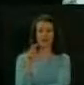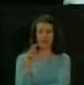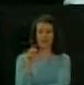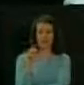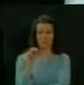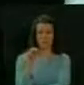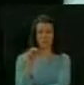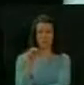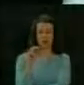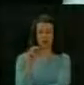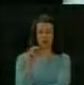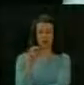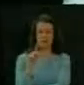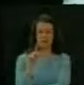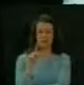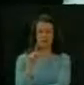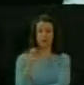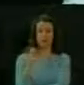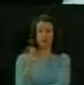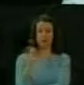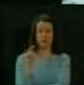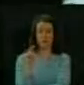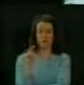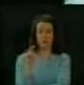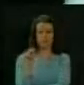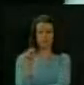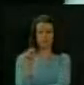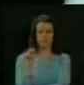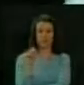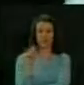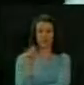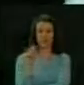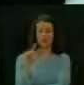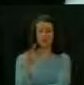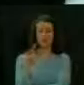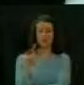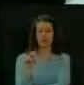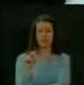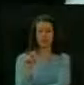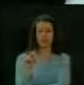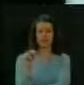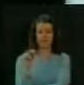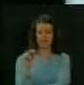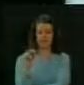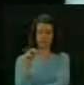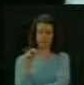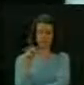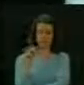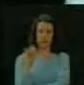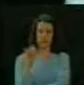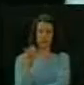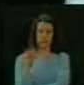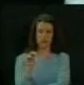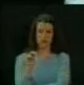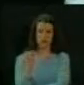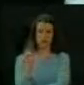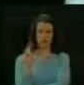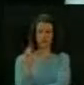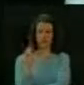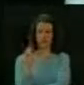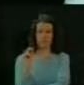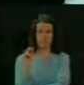Commissioner Norman, No. Commissioner Bolas, Commissioner Mark Harmon, No. Commissioner